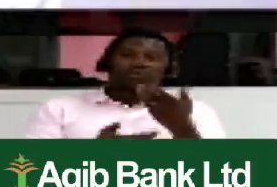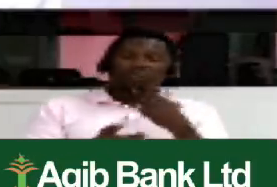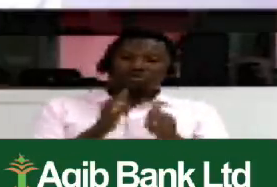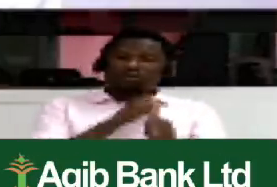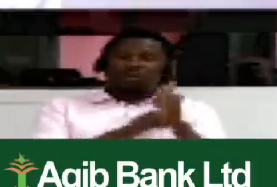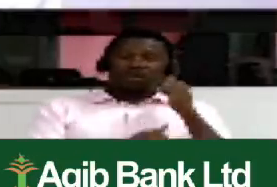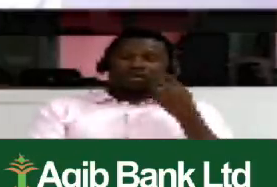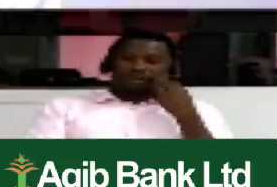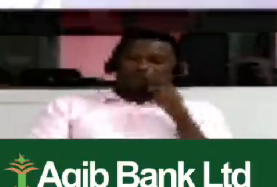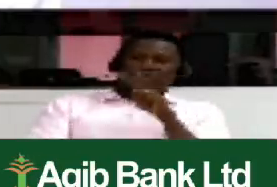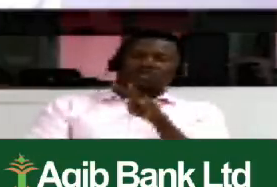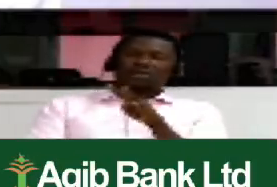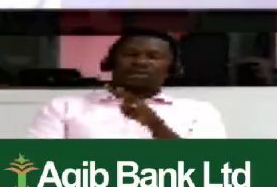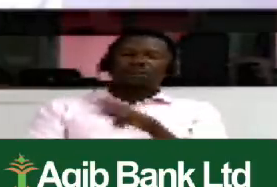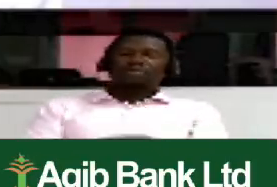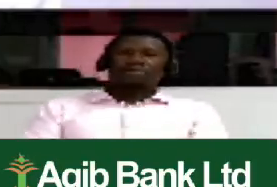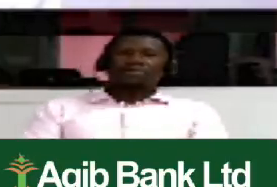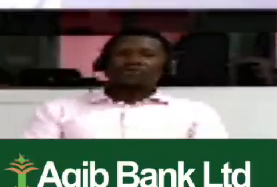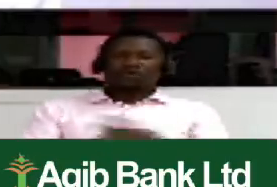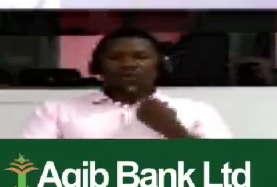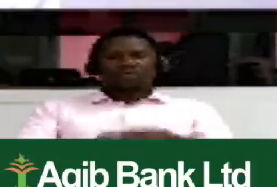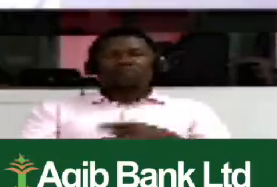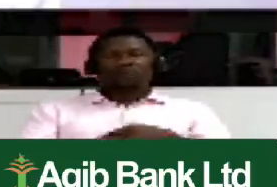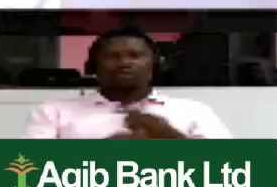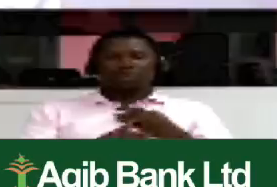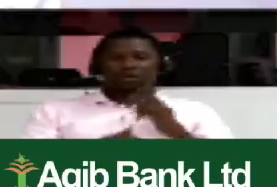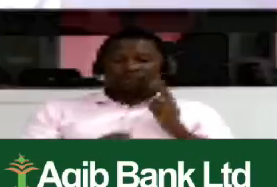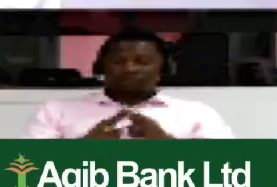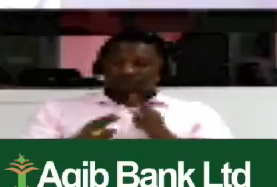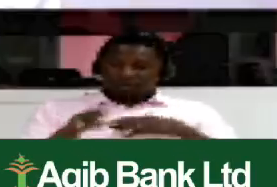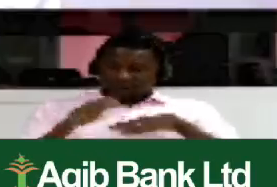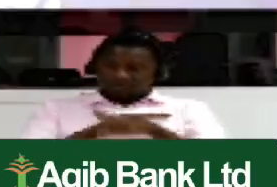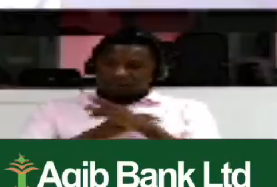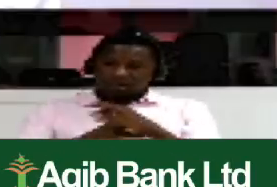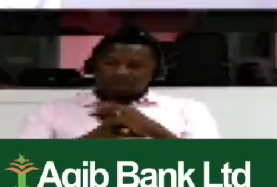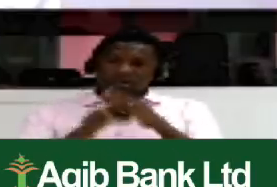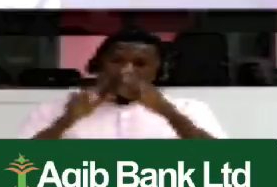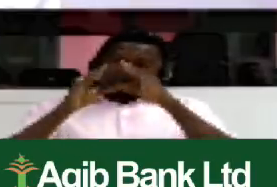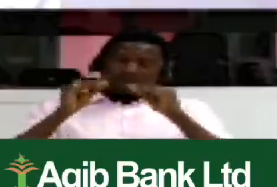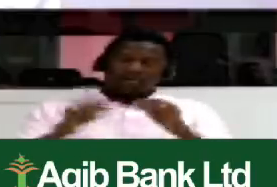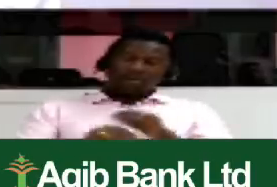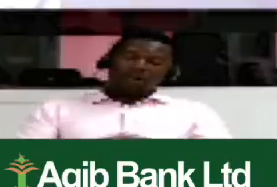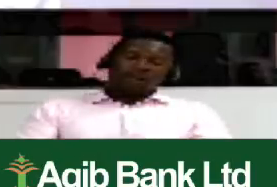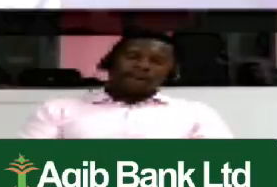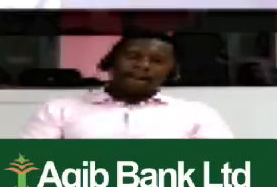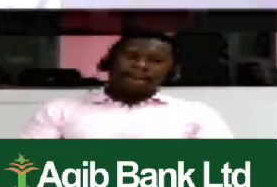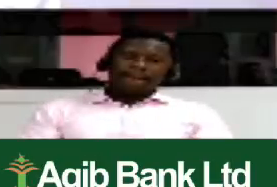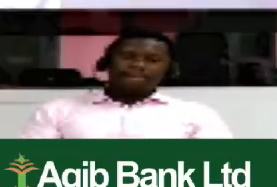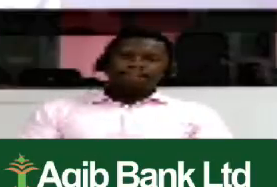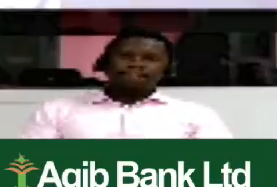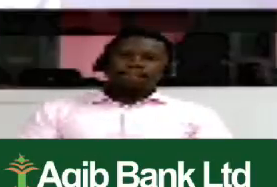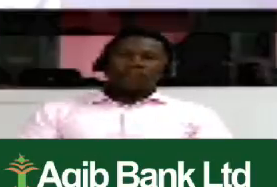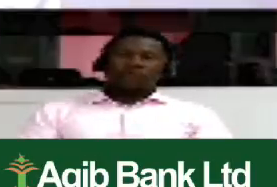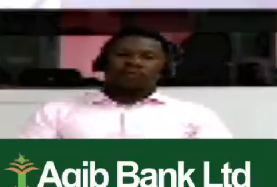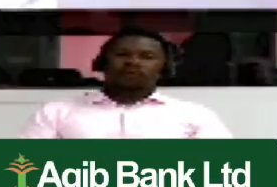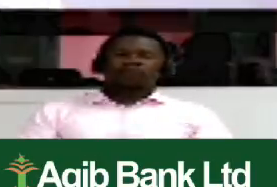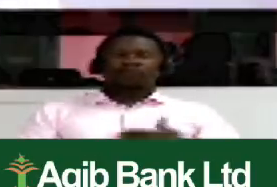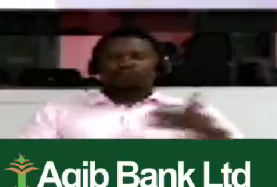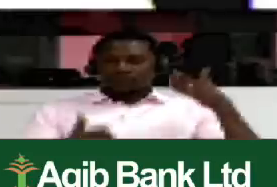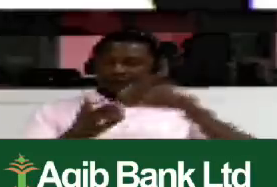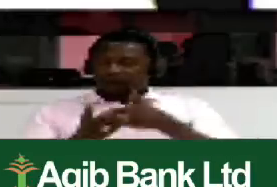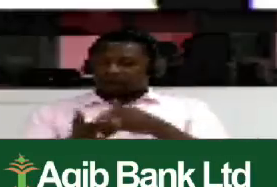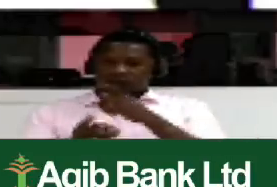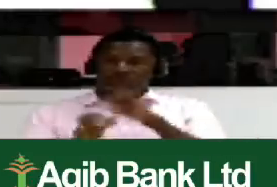see? Then that was the time I rushed into my house. So up until that point, you were not aware of